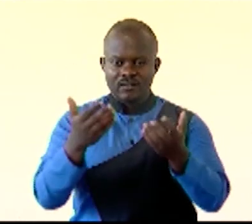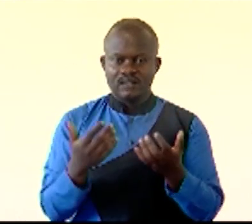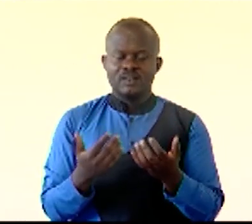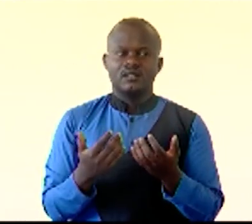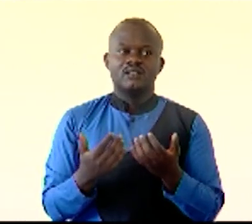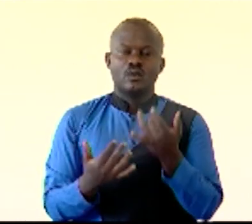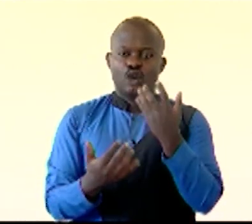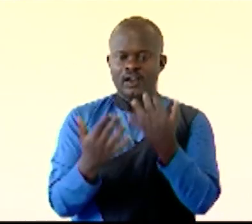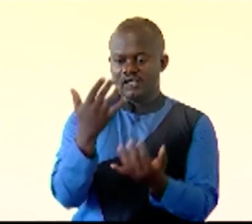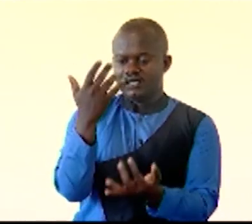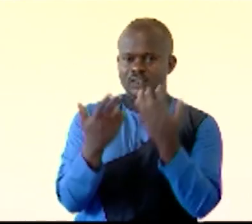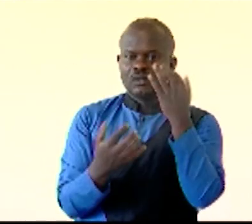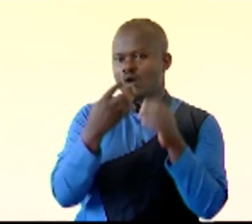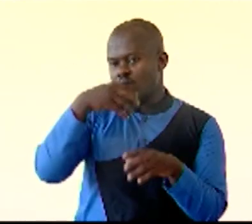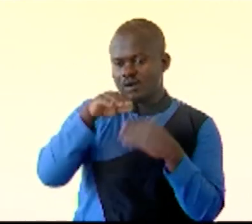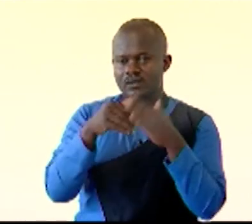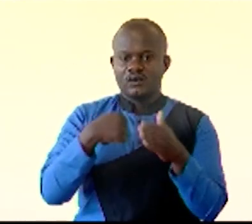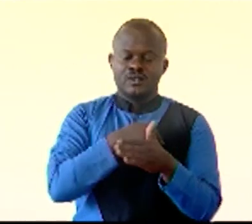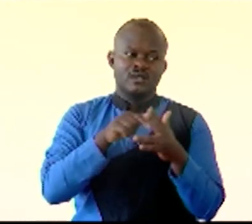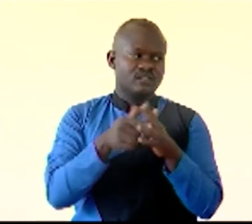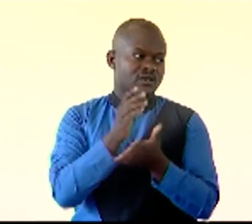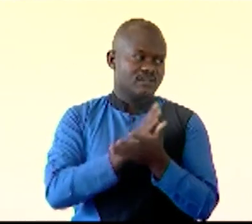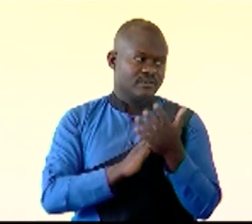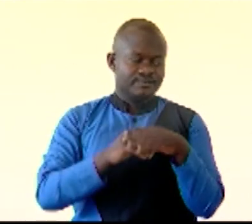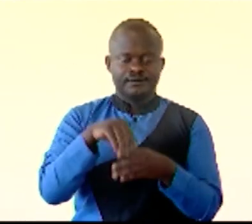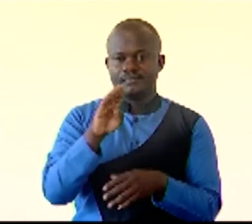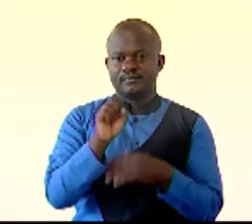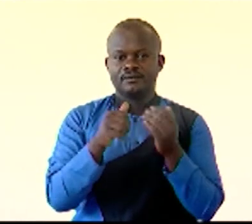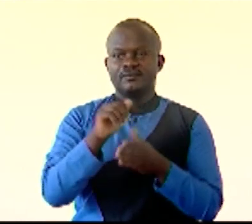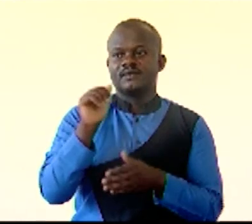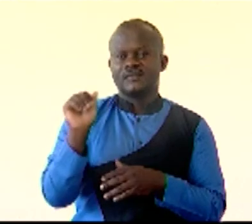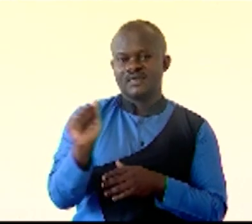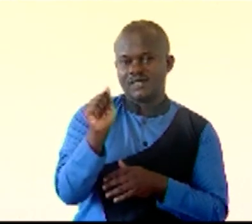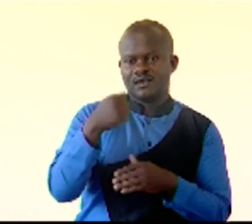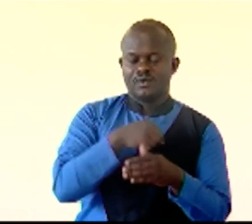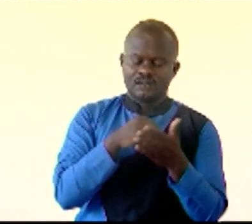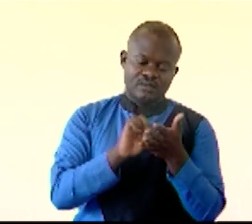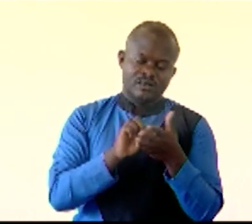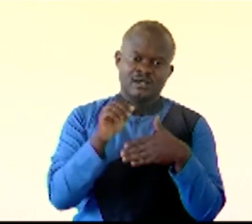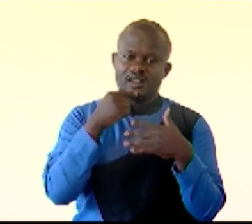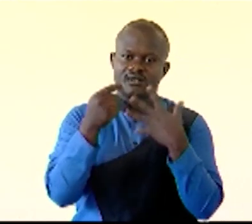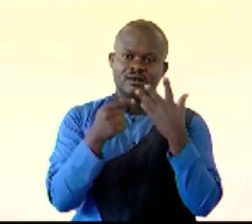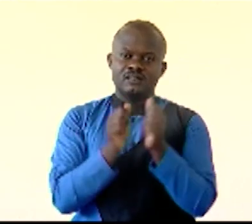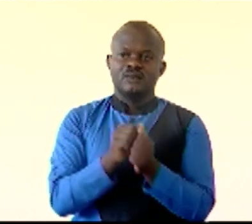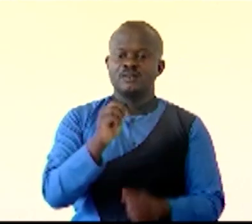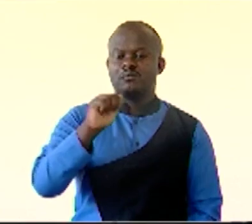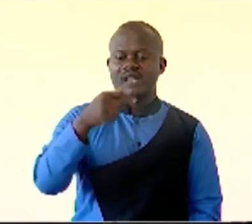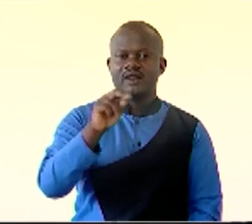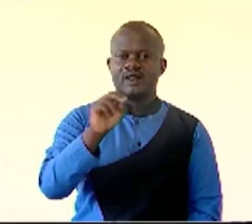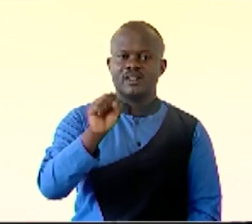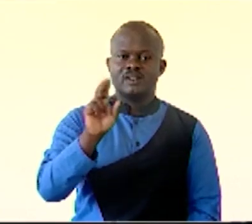is the sub-question A. So we start with sub-question A. We write the balanced equation, that is magnesium